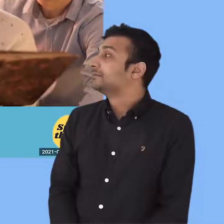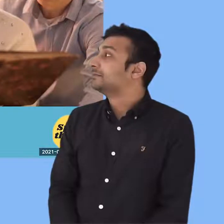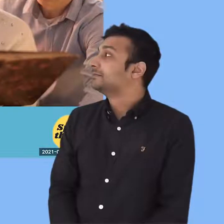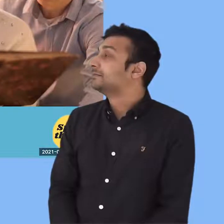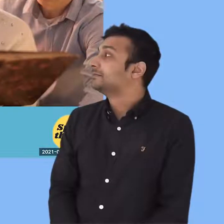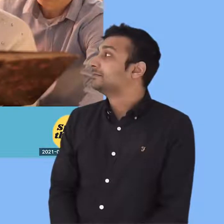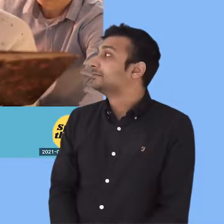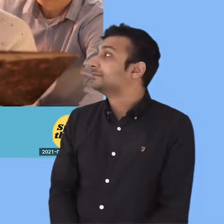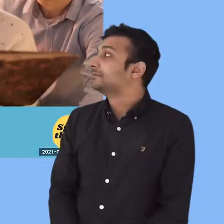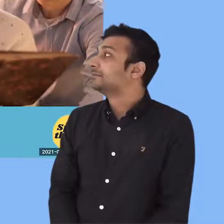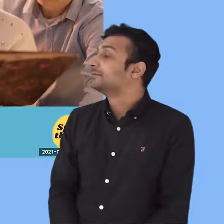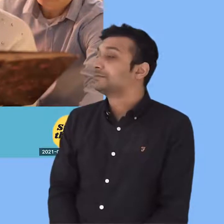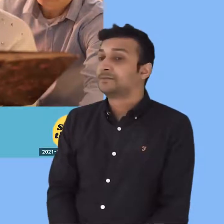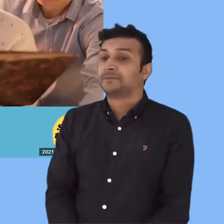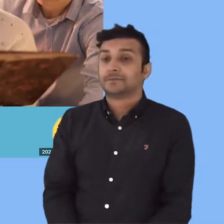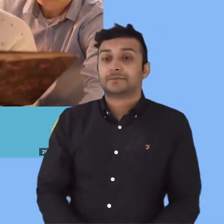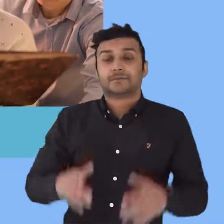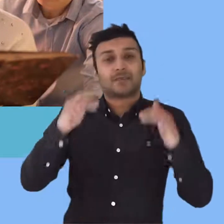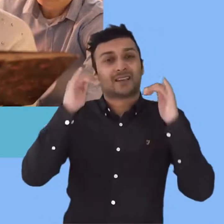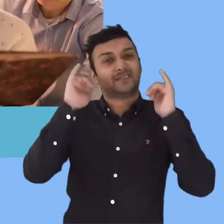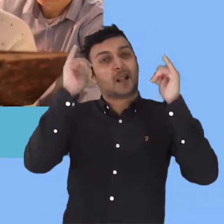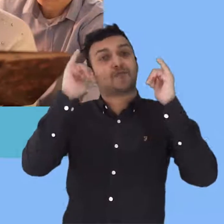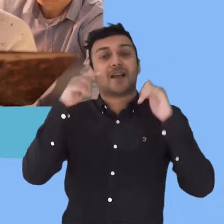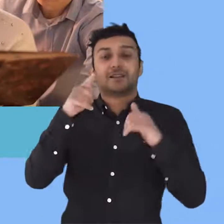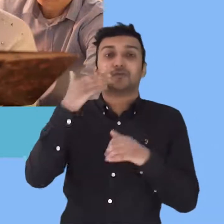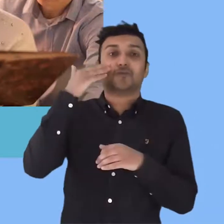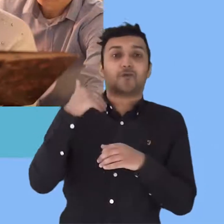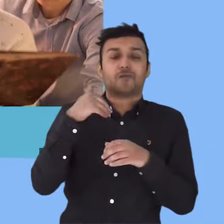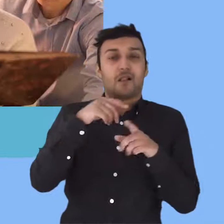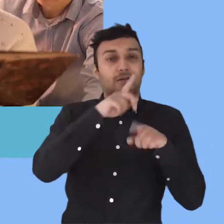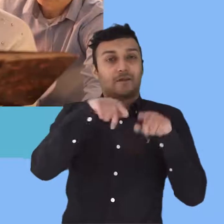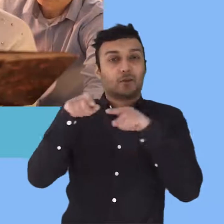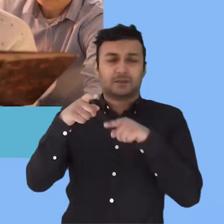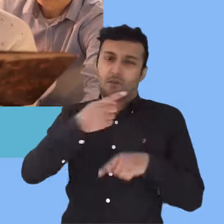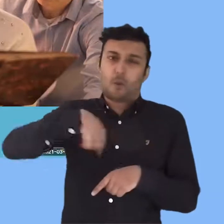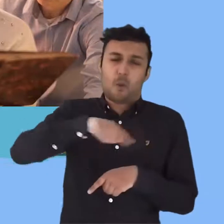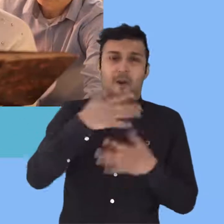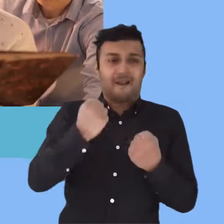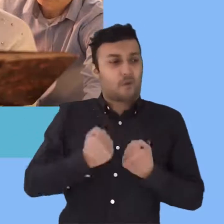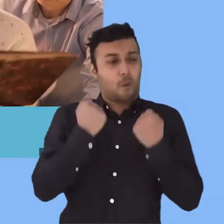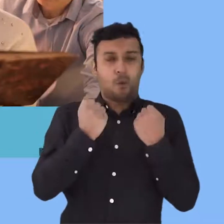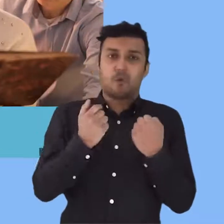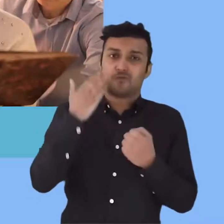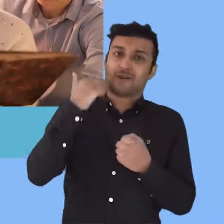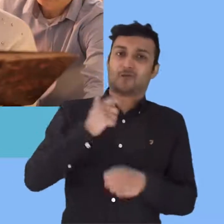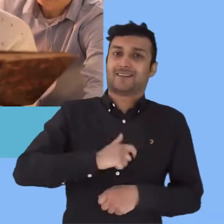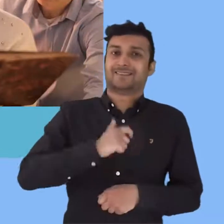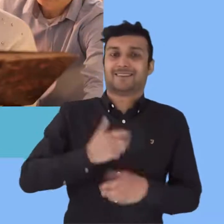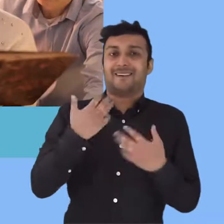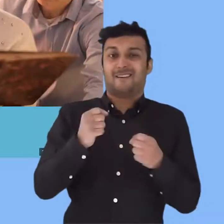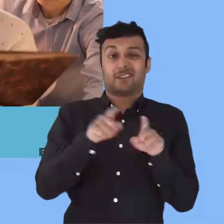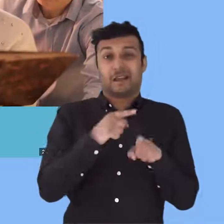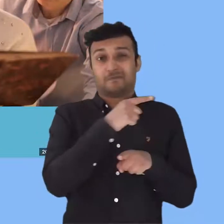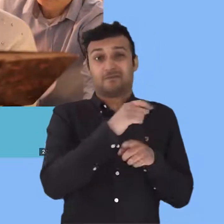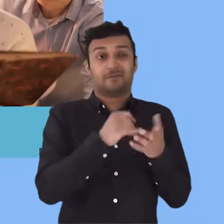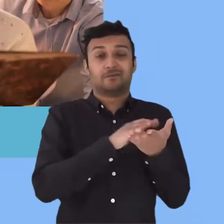celebrating racial diversity. So we all have a racial identity, as Shai